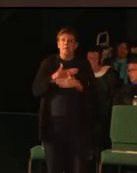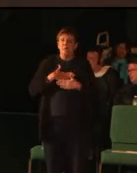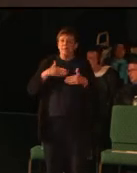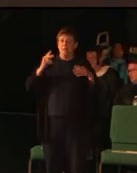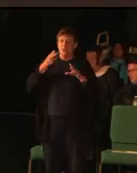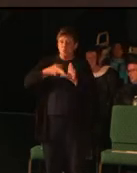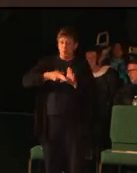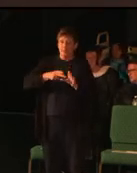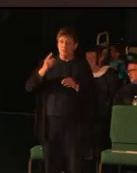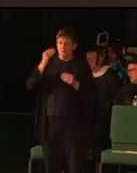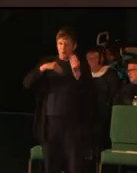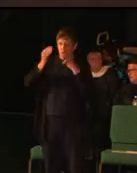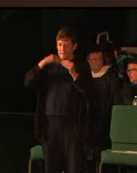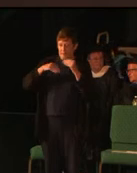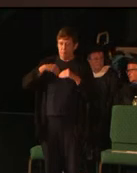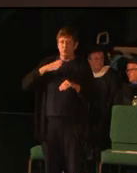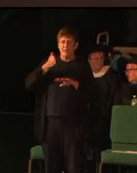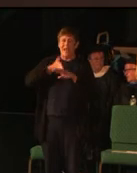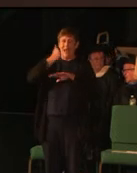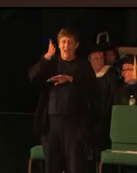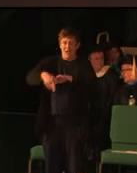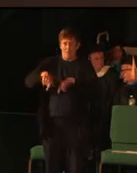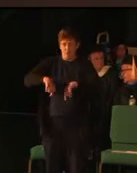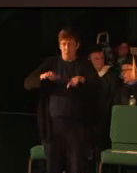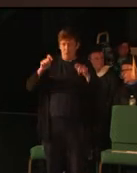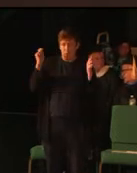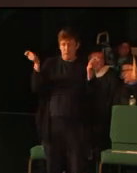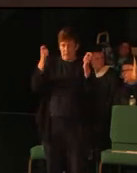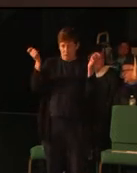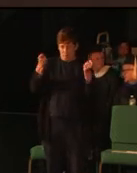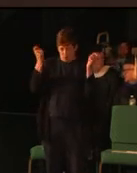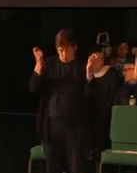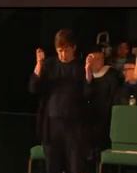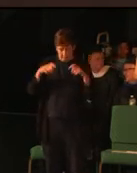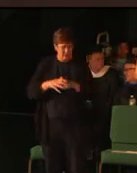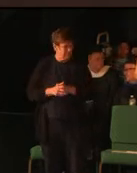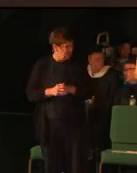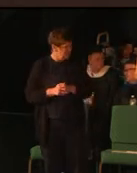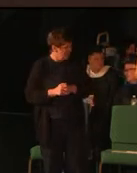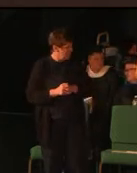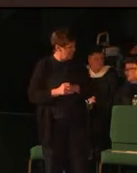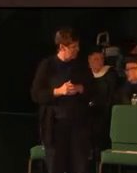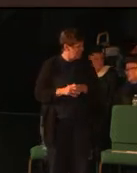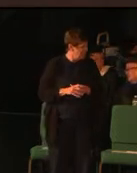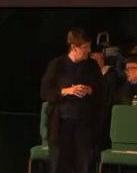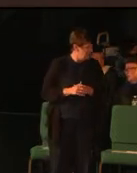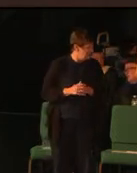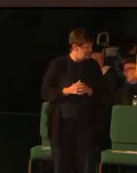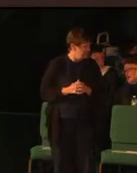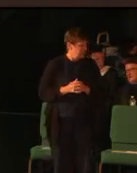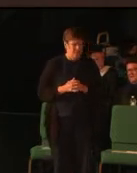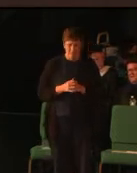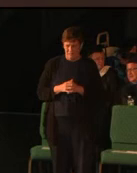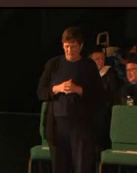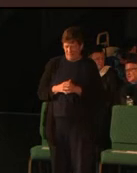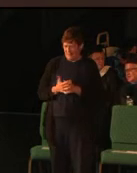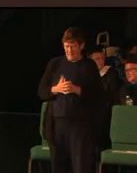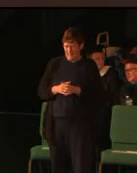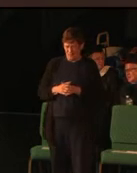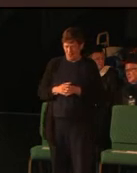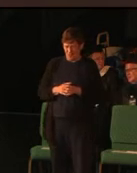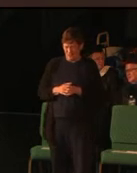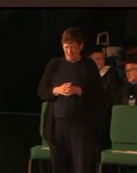these exercises. There will be music, refreshments, and photo opportunities. In addition, our